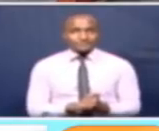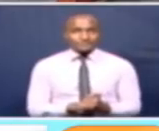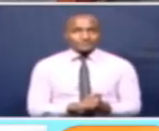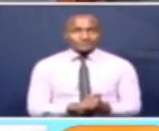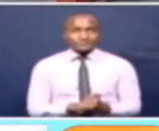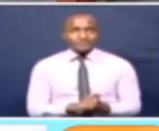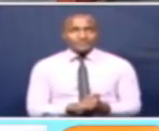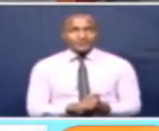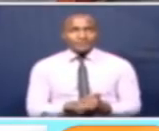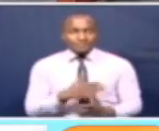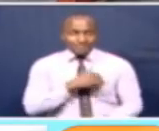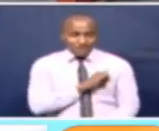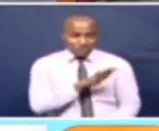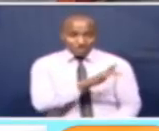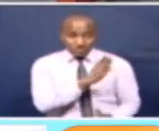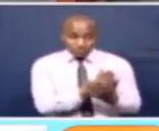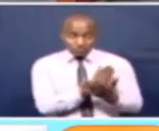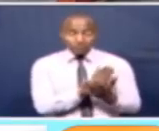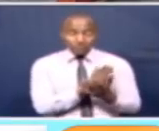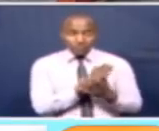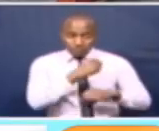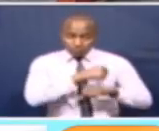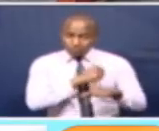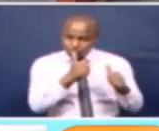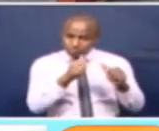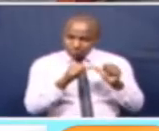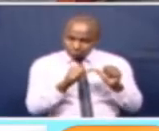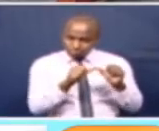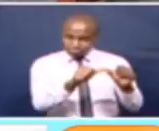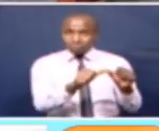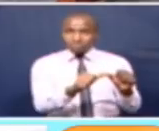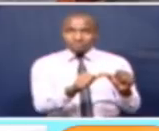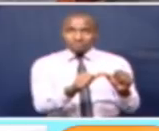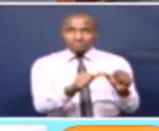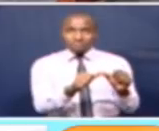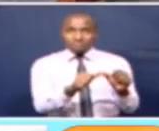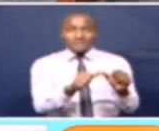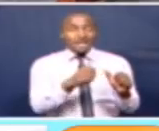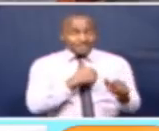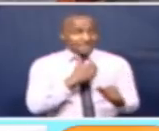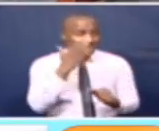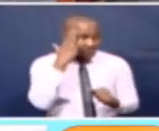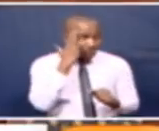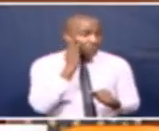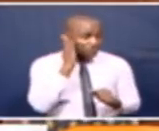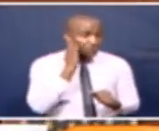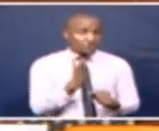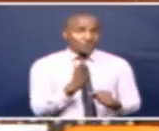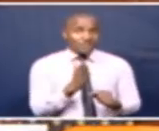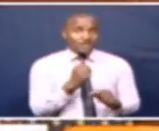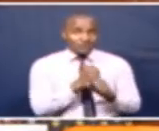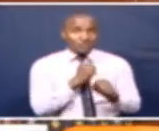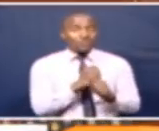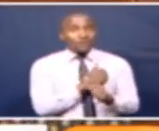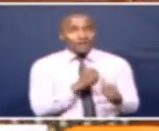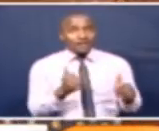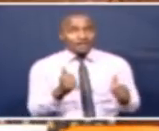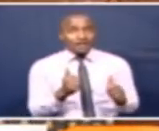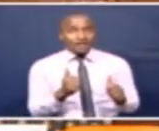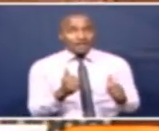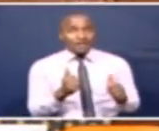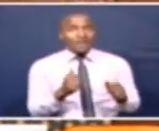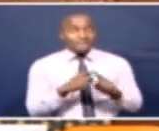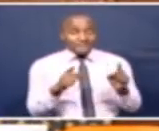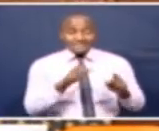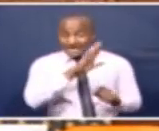My daughter has been very consistent in performance in school, so I knew she would do well, but I